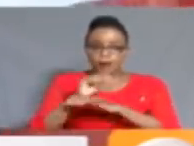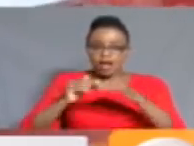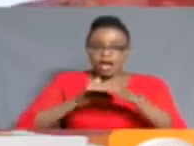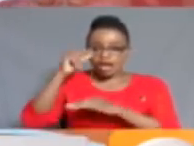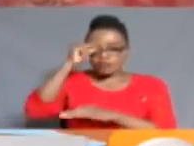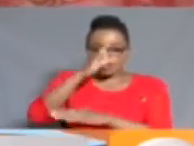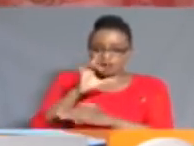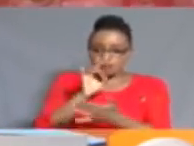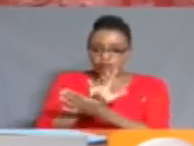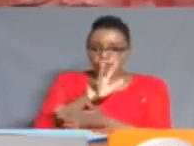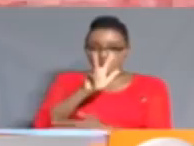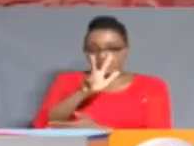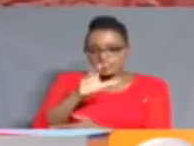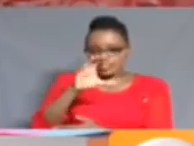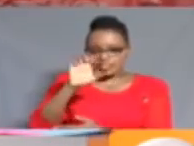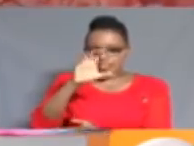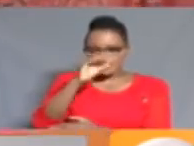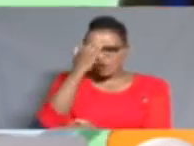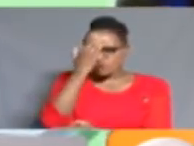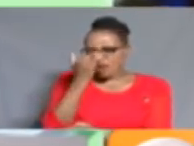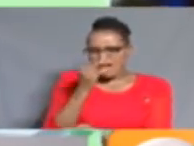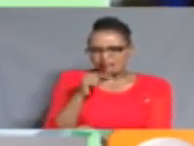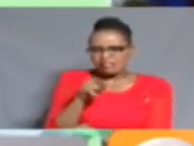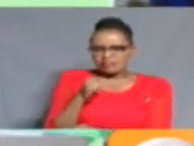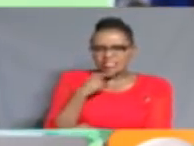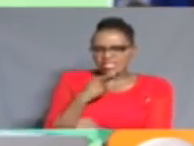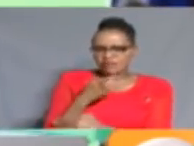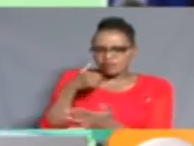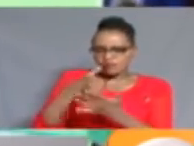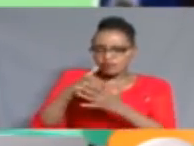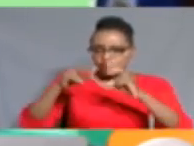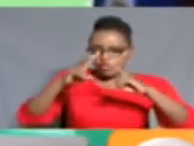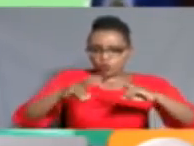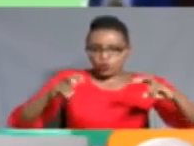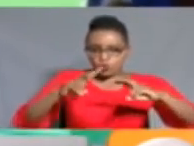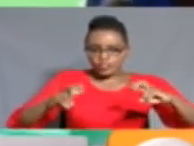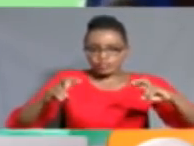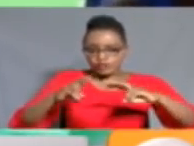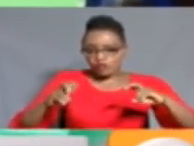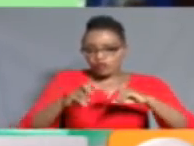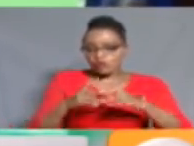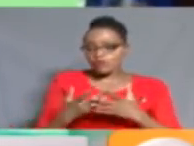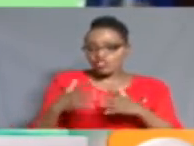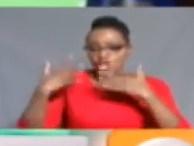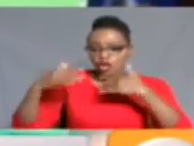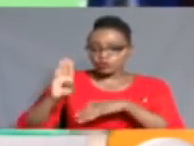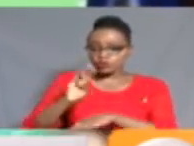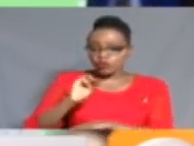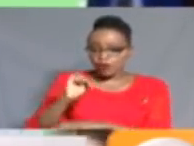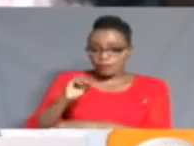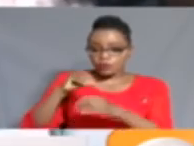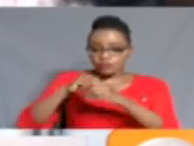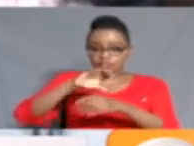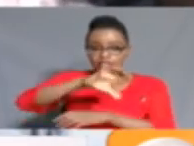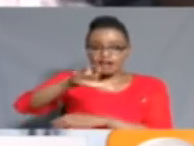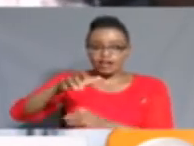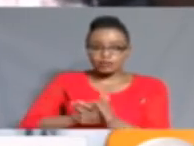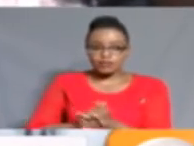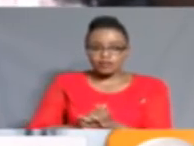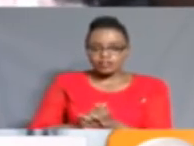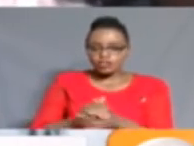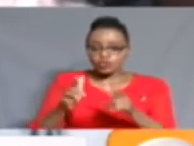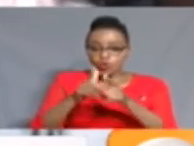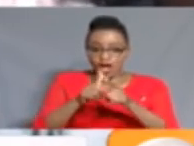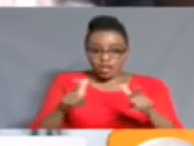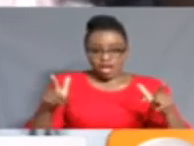governor sacked three CECs over what he termed as part of investigations into the loss of millions in the county. To pave